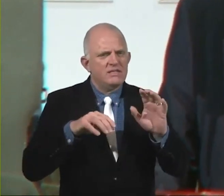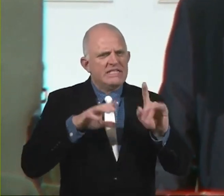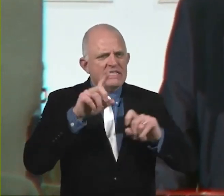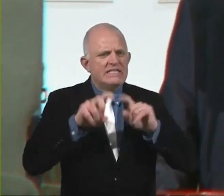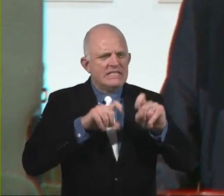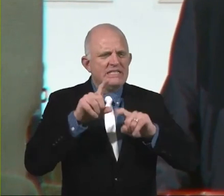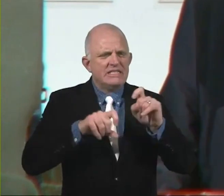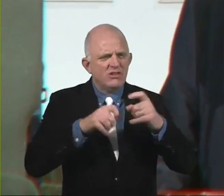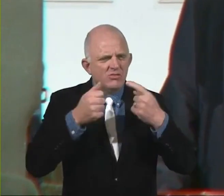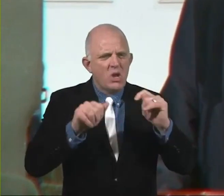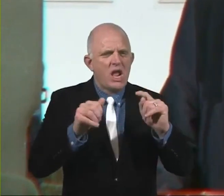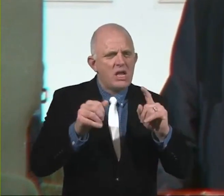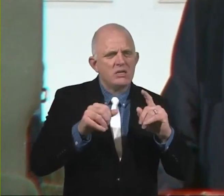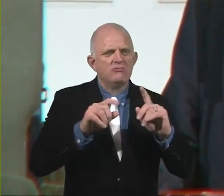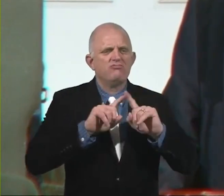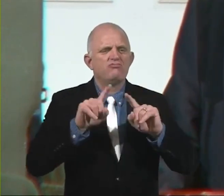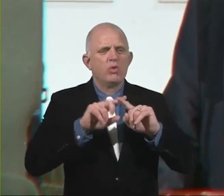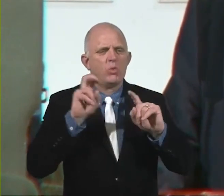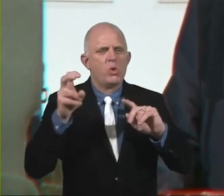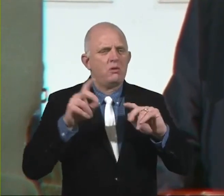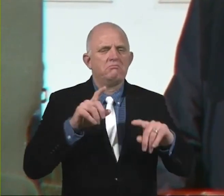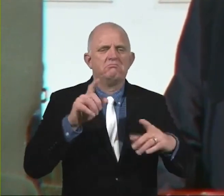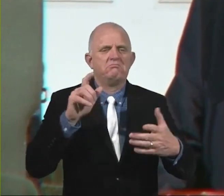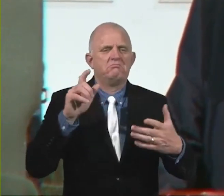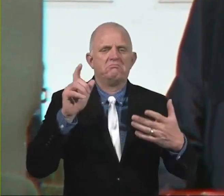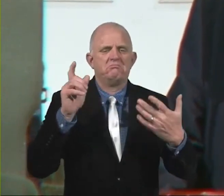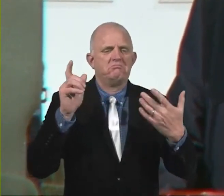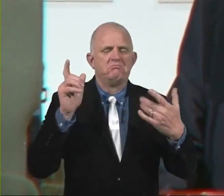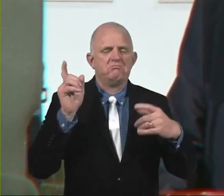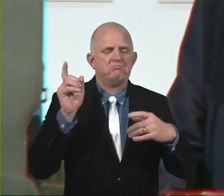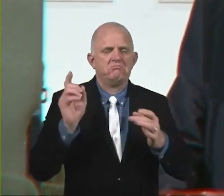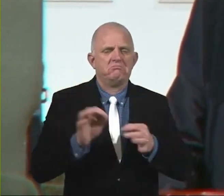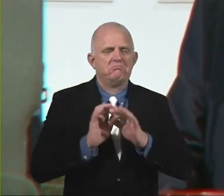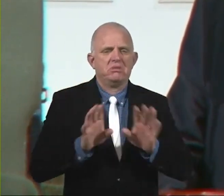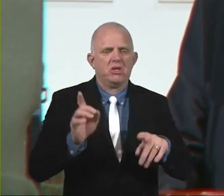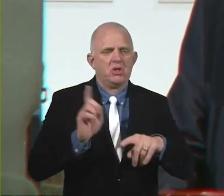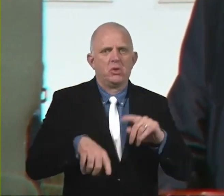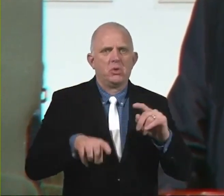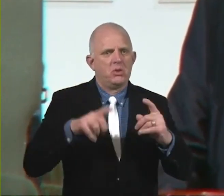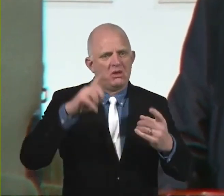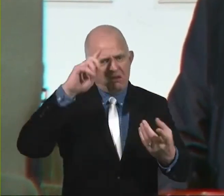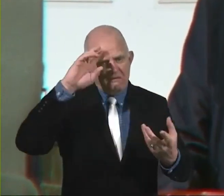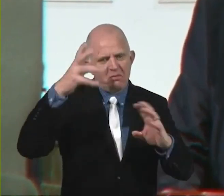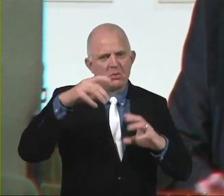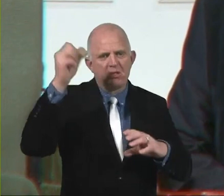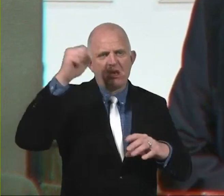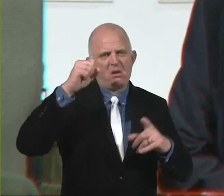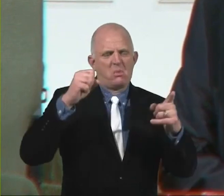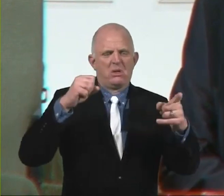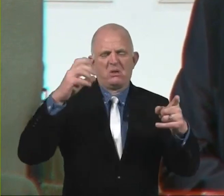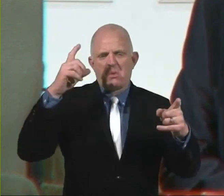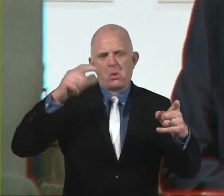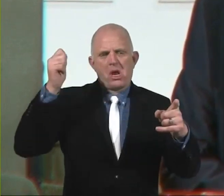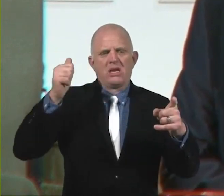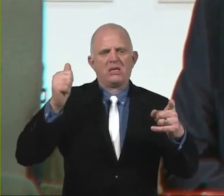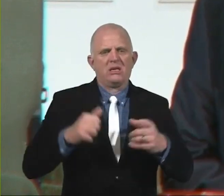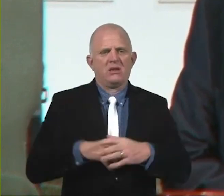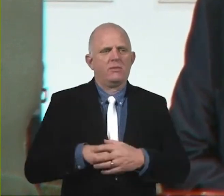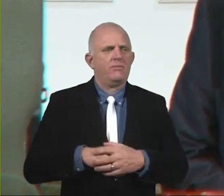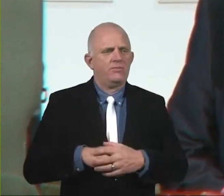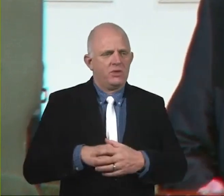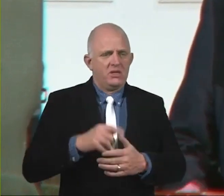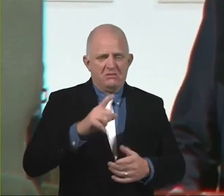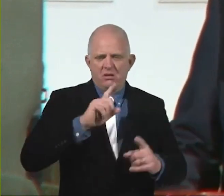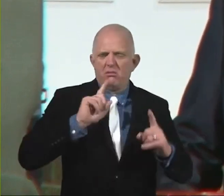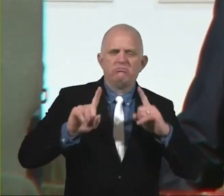questioned him, and she couldn't confuse him. She couldn't bring one question that he could not